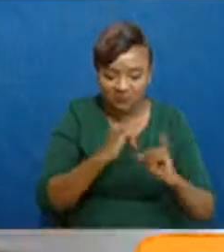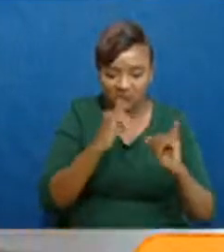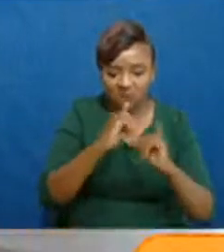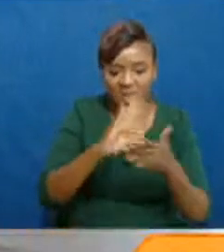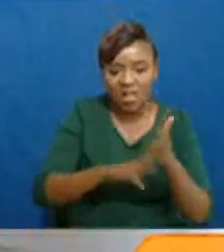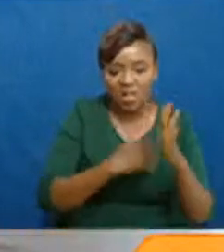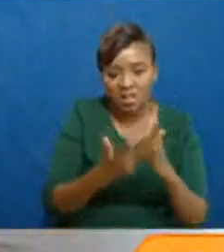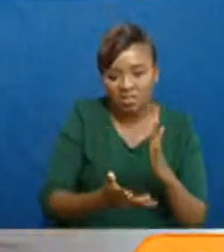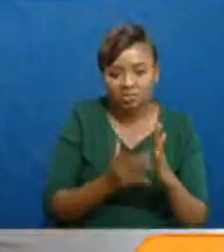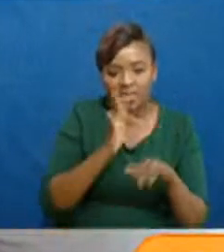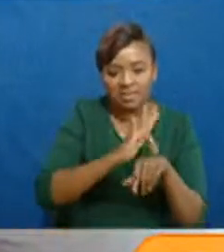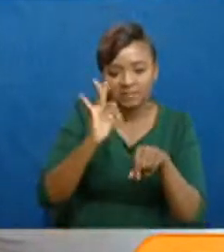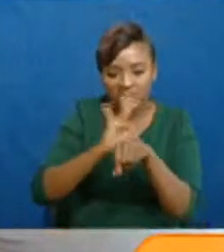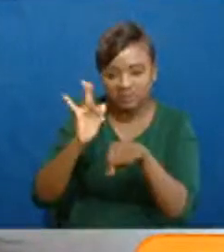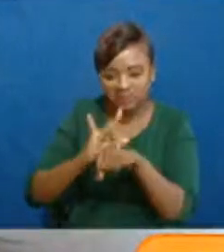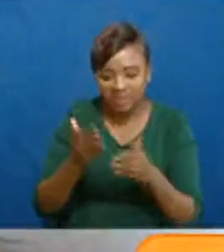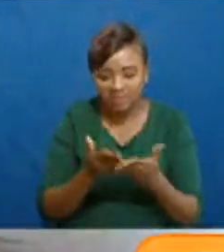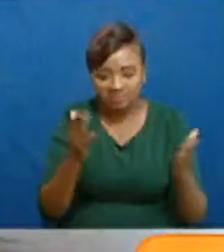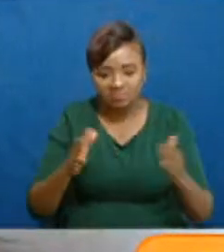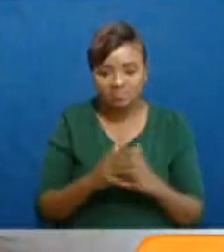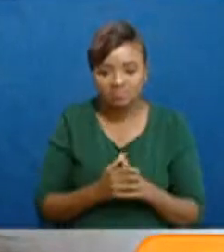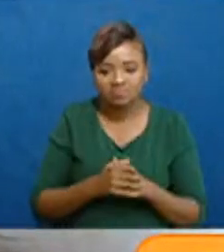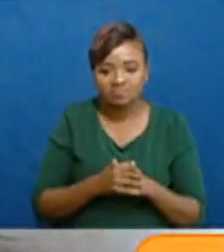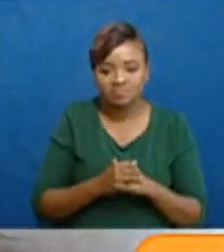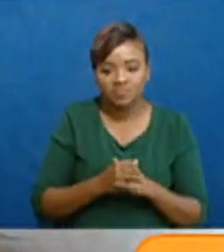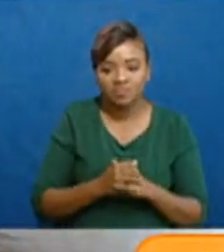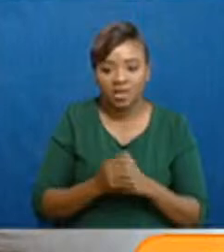network by enlisting